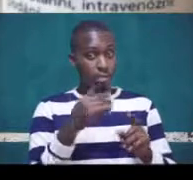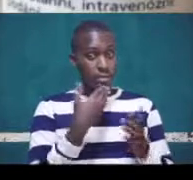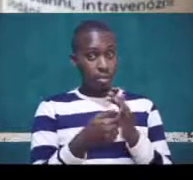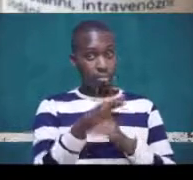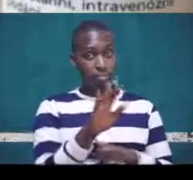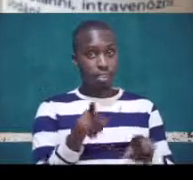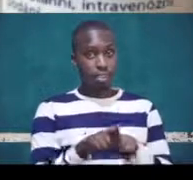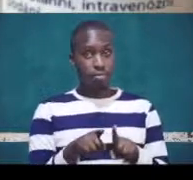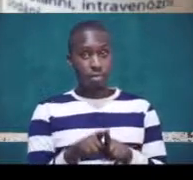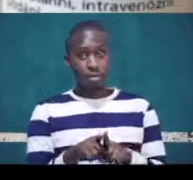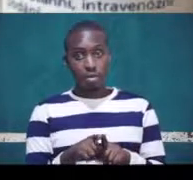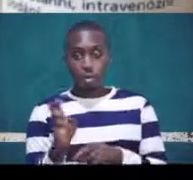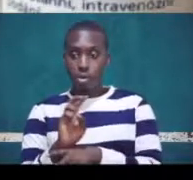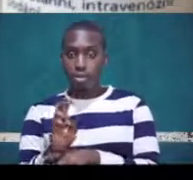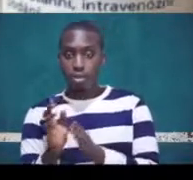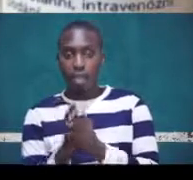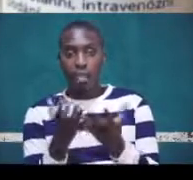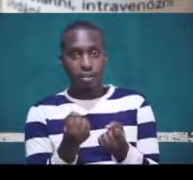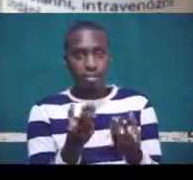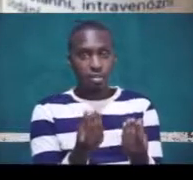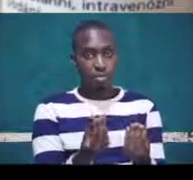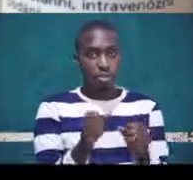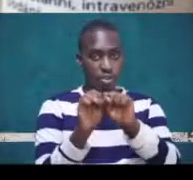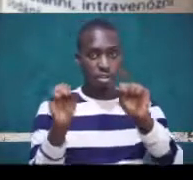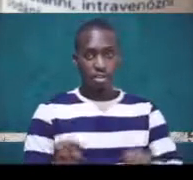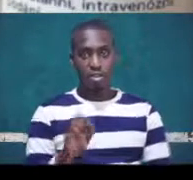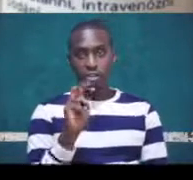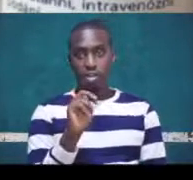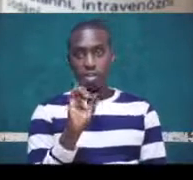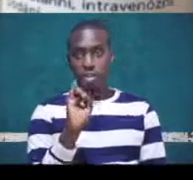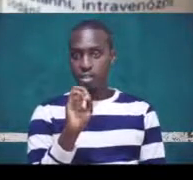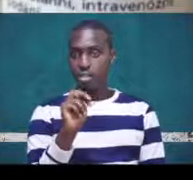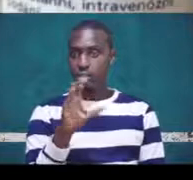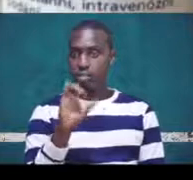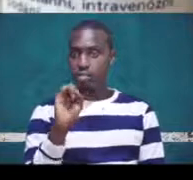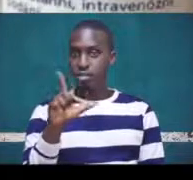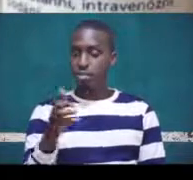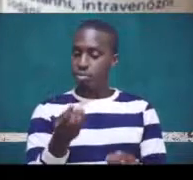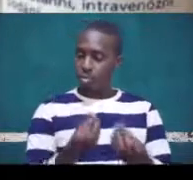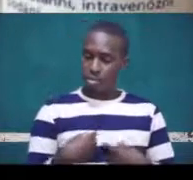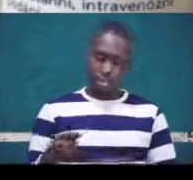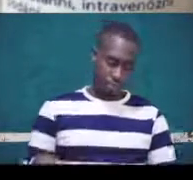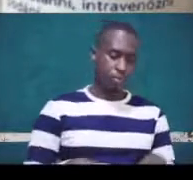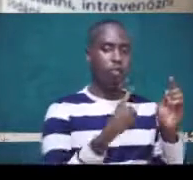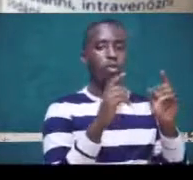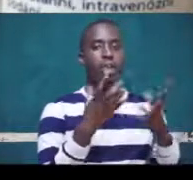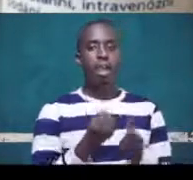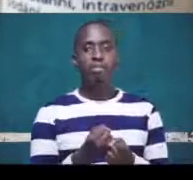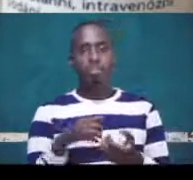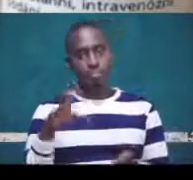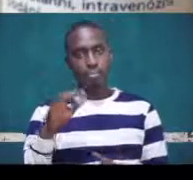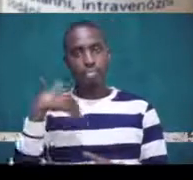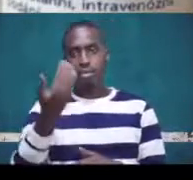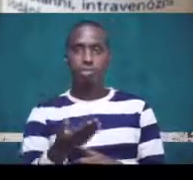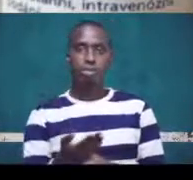and manipulate its genes and have the simplest structure of insulin, pack it, give it to me, off I go. And we can have large amounts, since